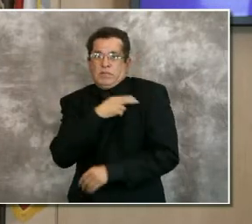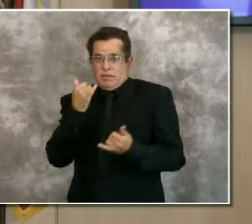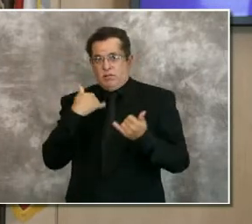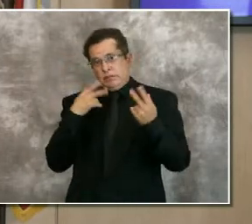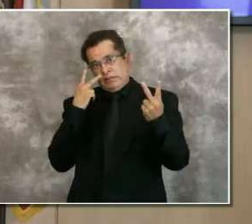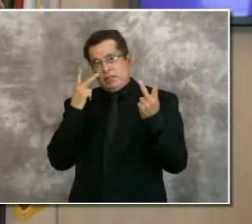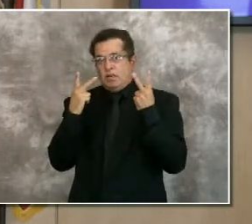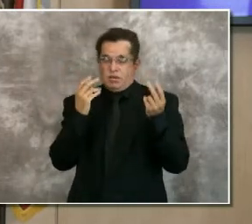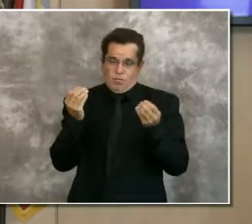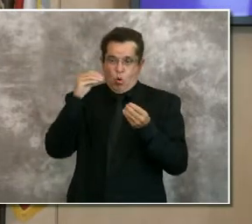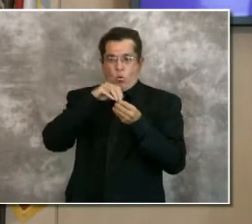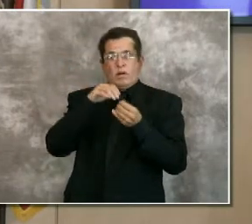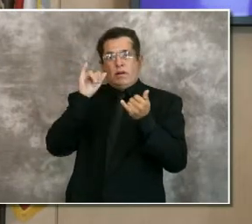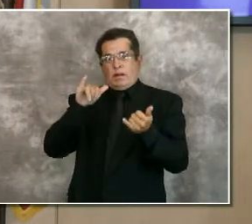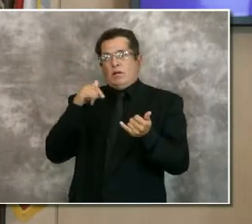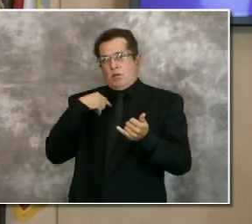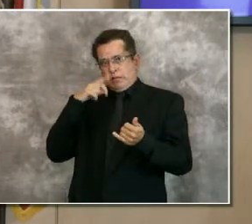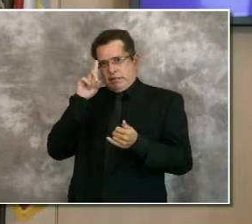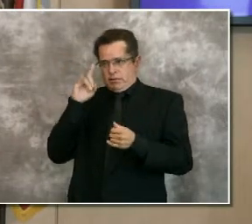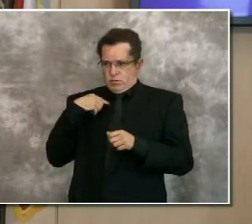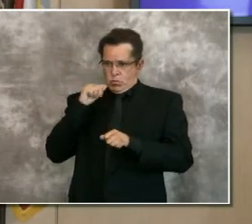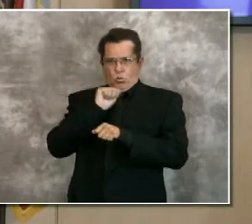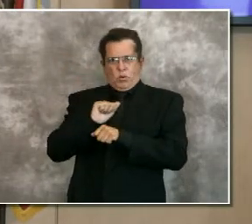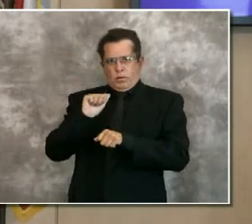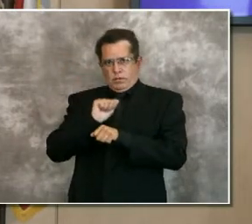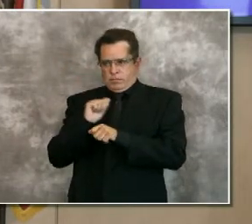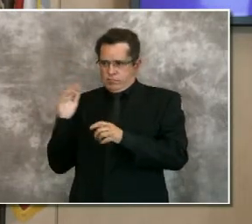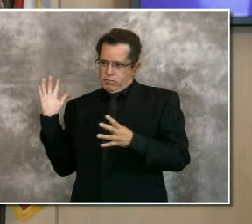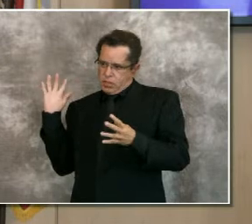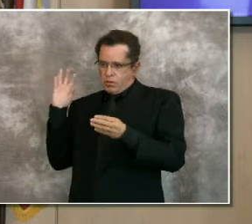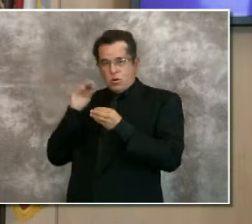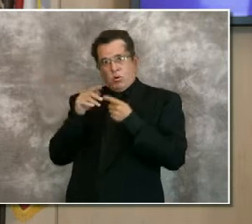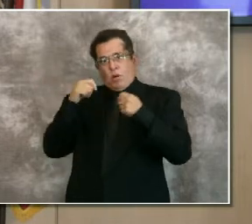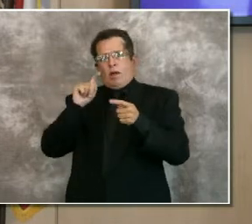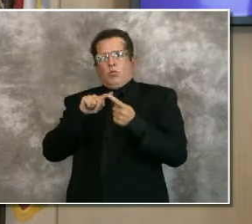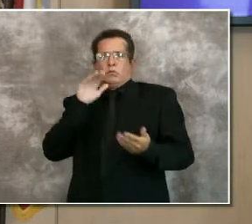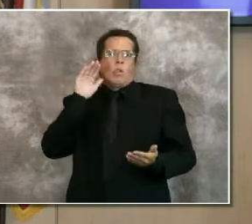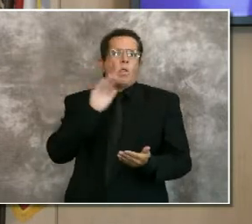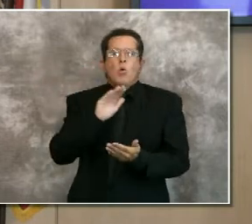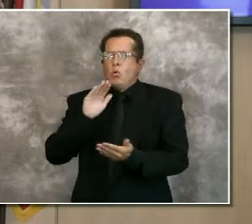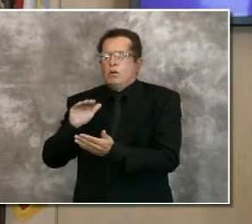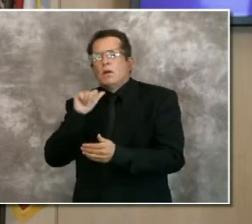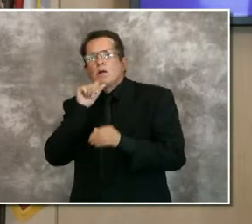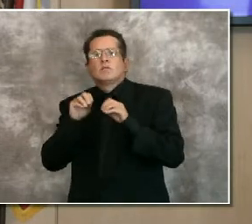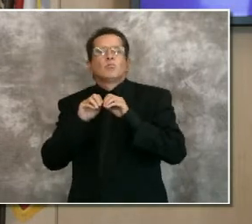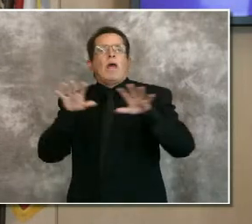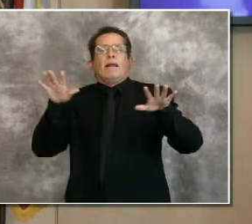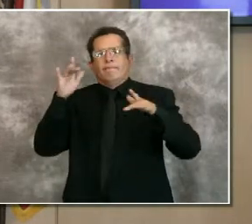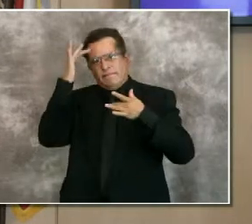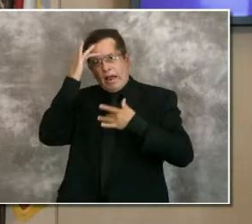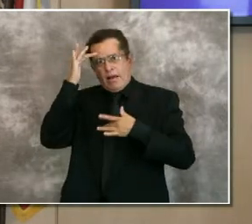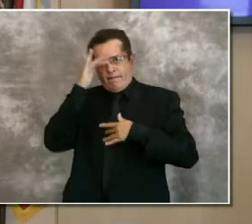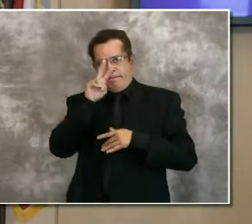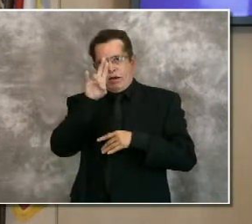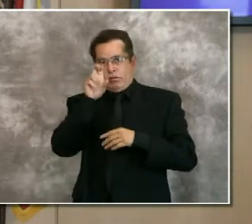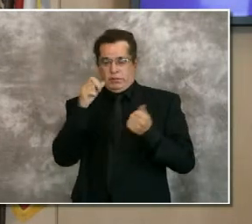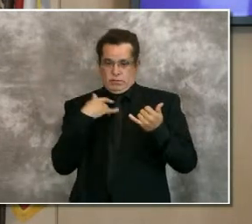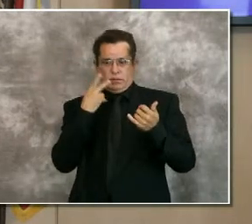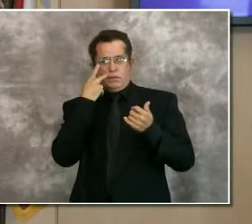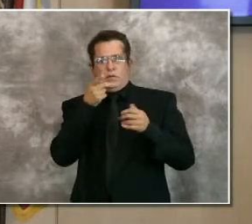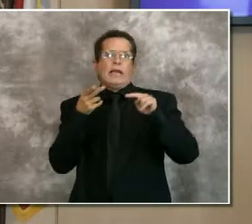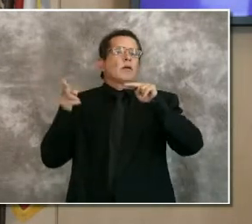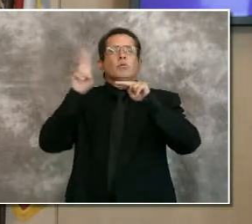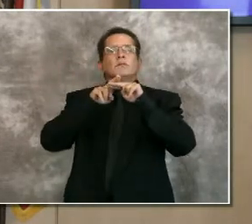This resurgence comes after we have worked so hard to slow the spread of the virus. The increase in